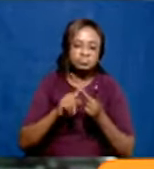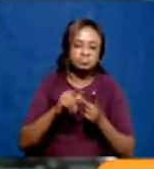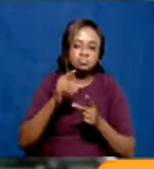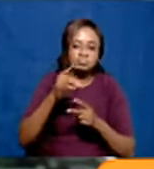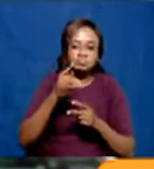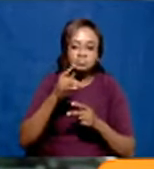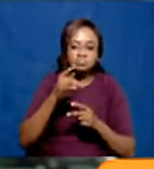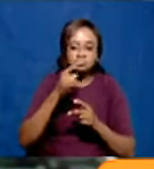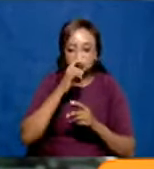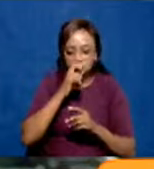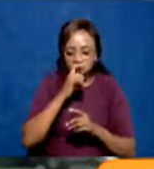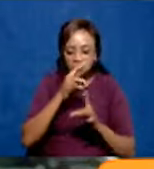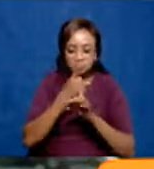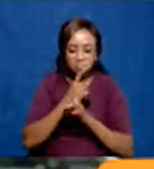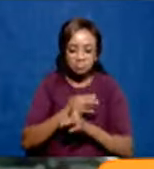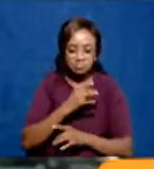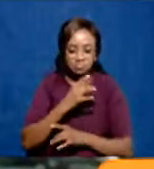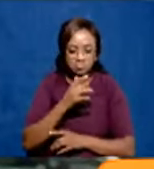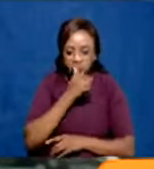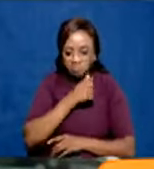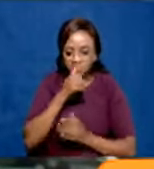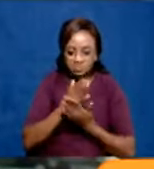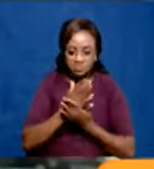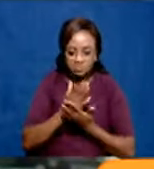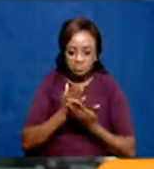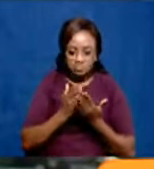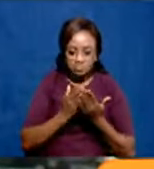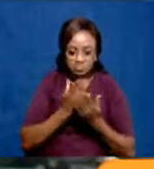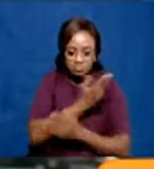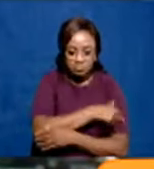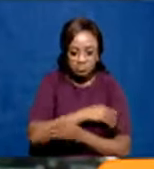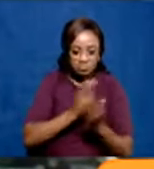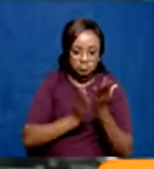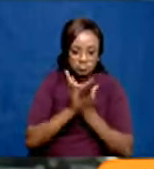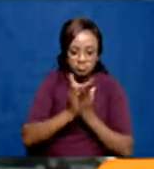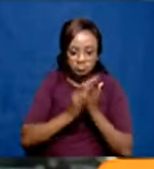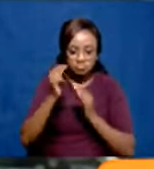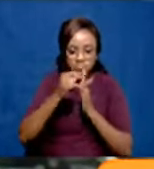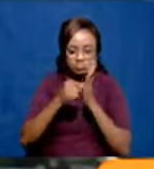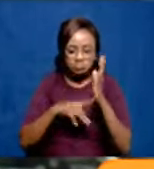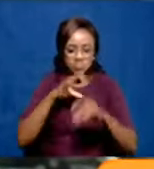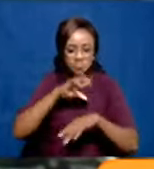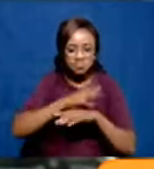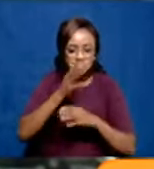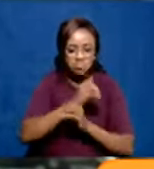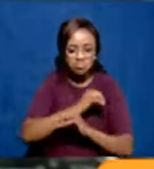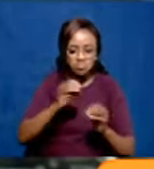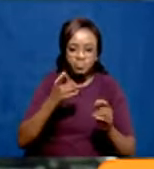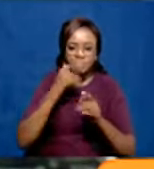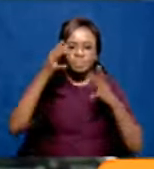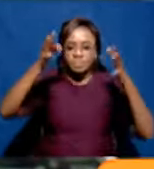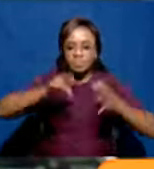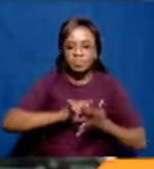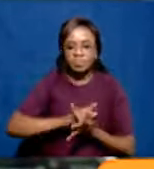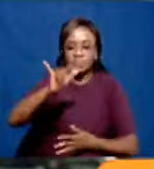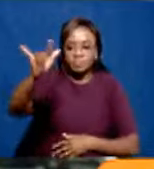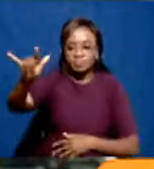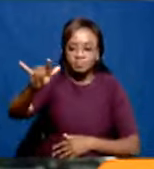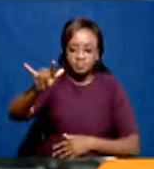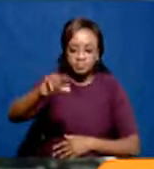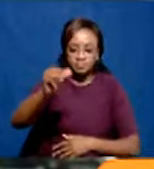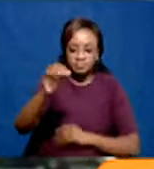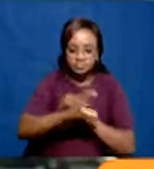So ideally, it should be that wherever you want to get the care and you know it is certified for you to get the care, you should be allowed to go get that care. The other